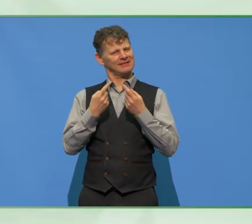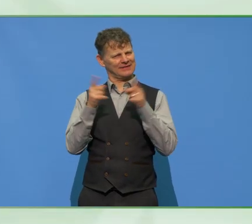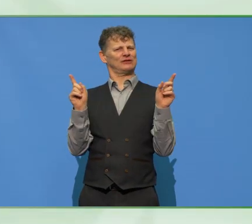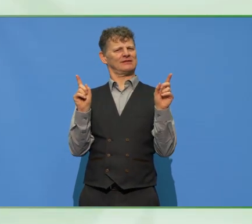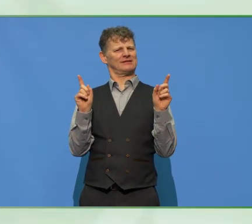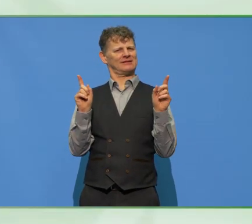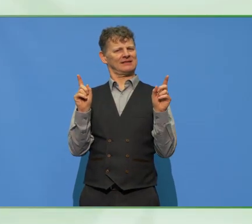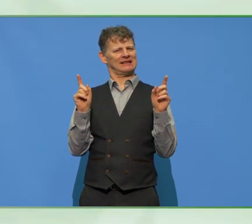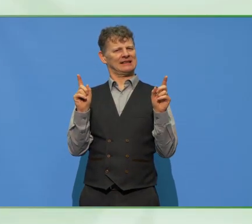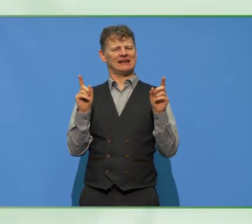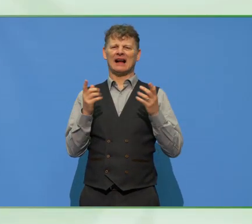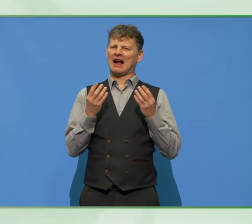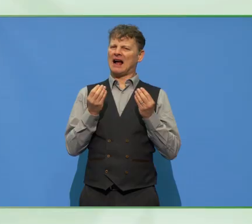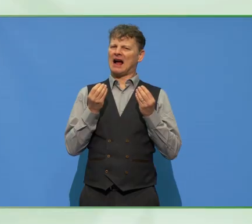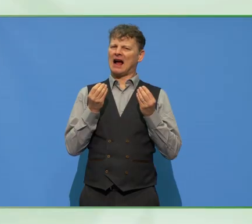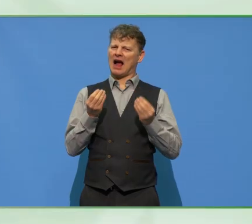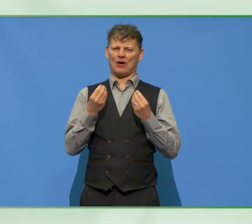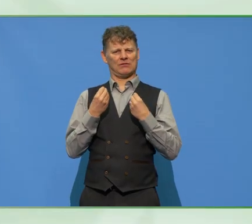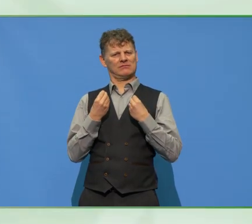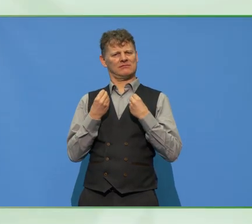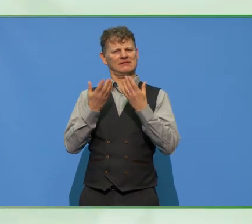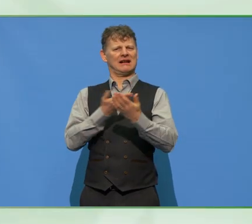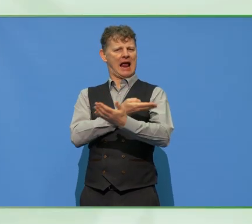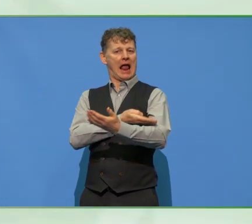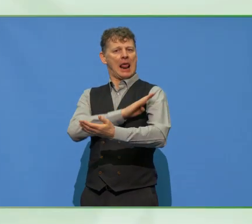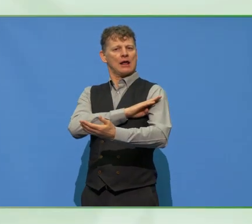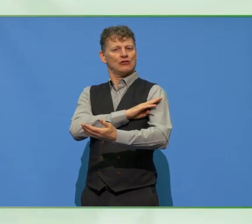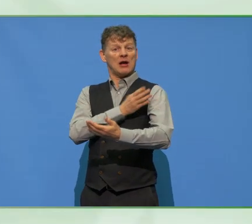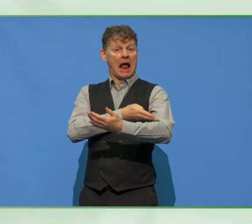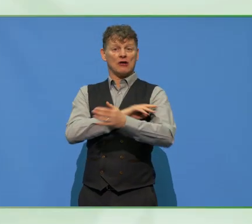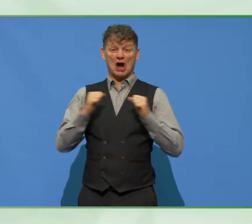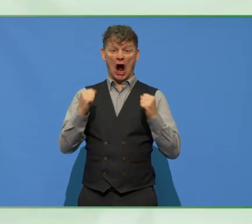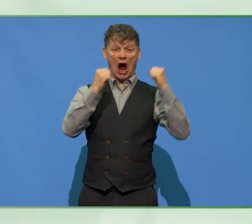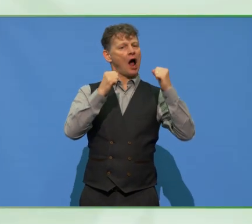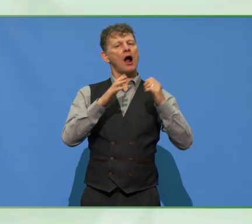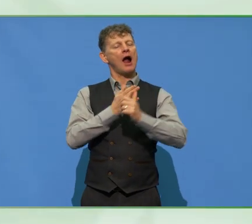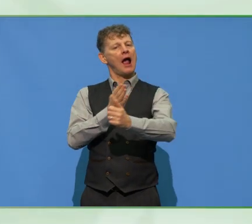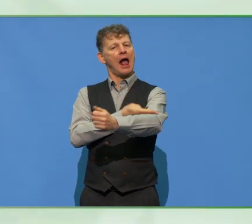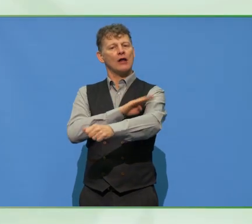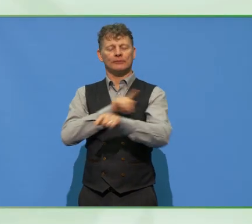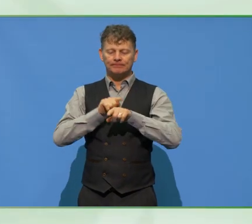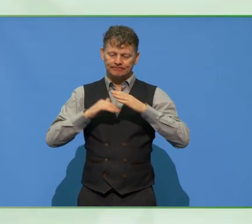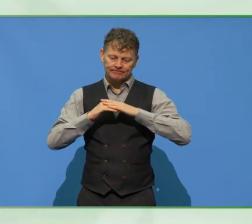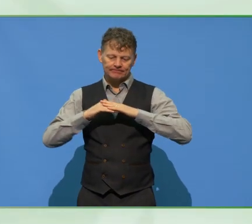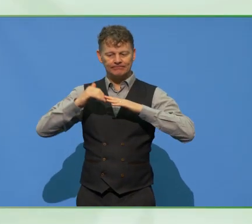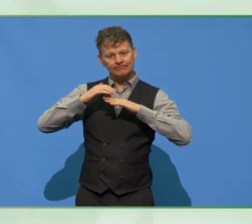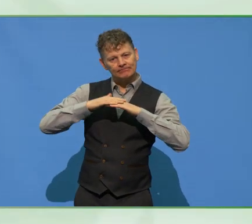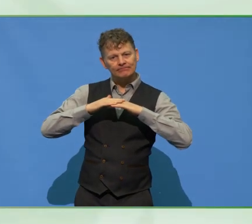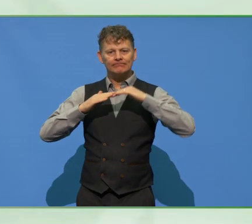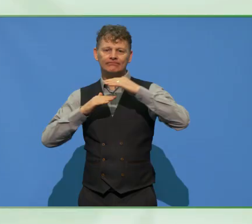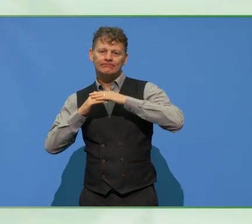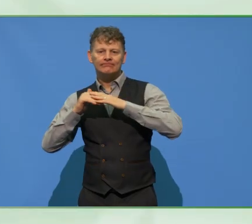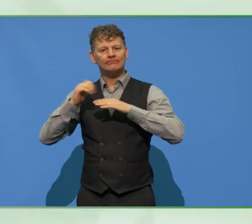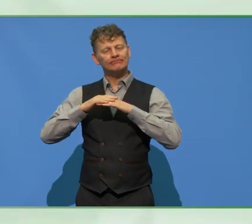but in a more intentional, slow way. So, as a wheelchair user and